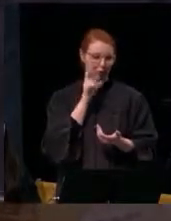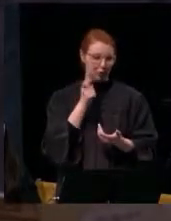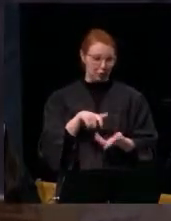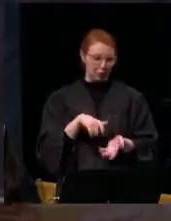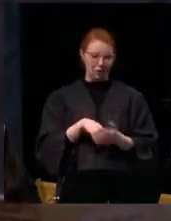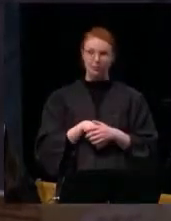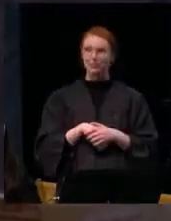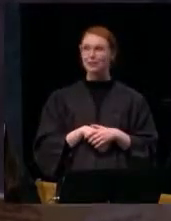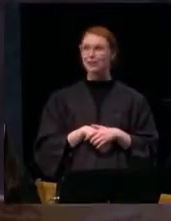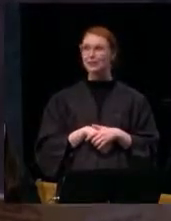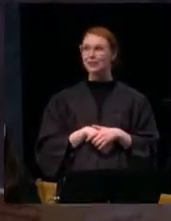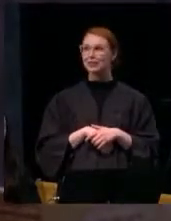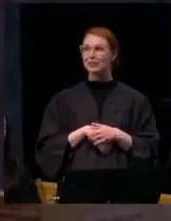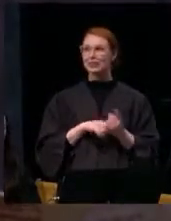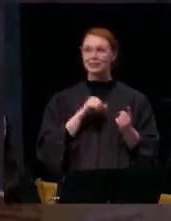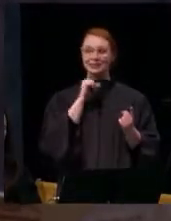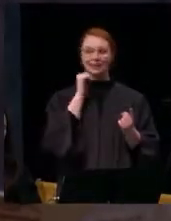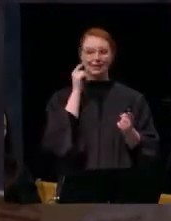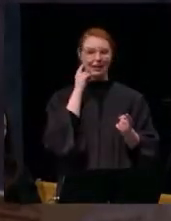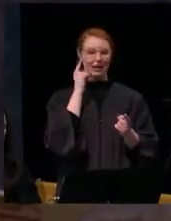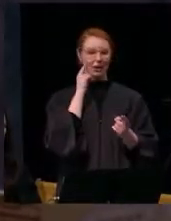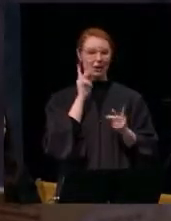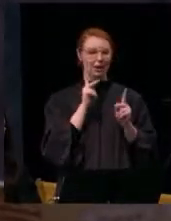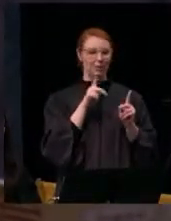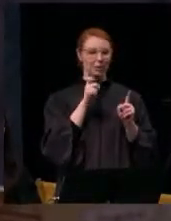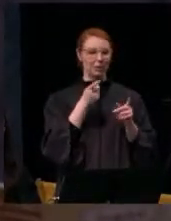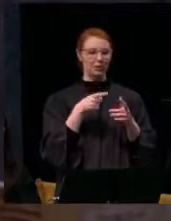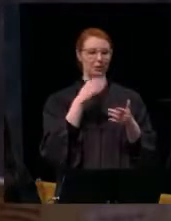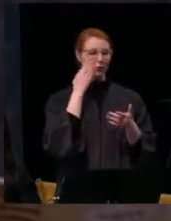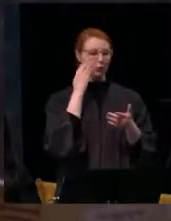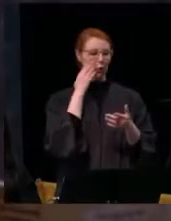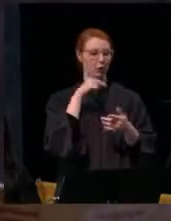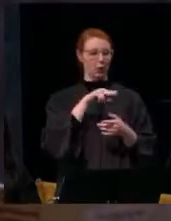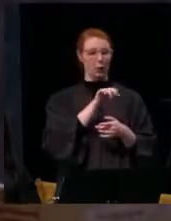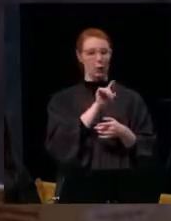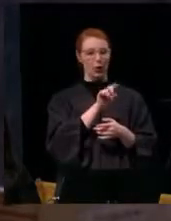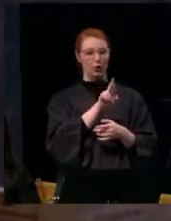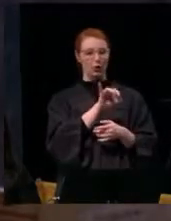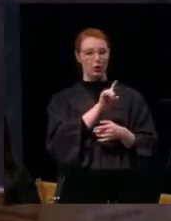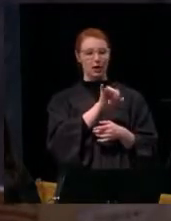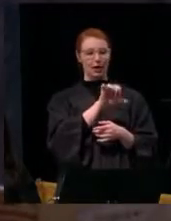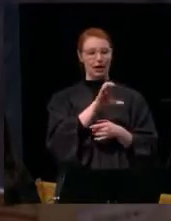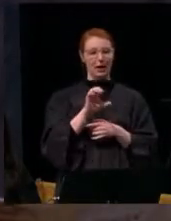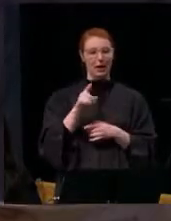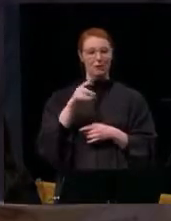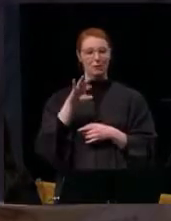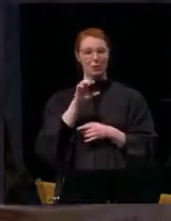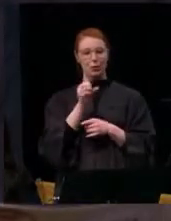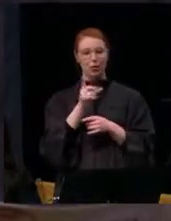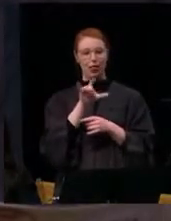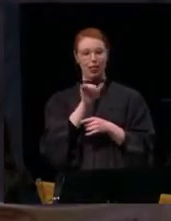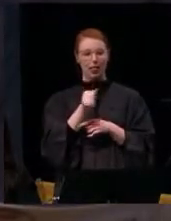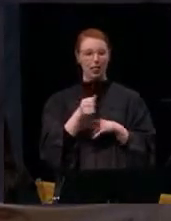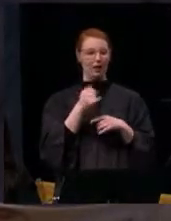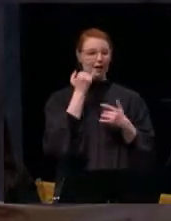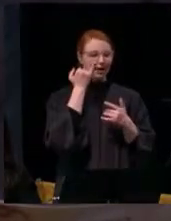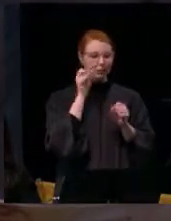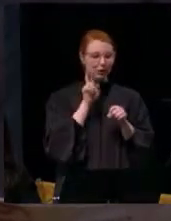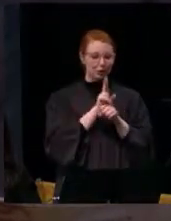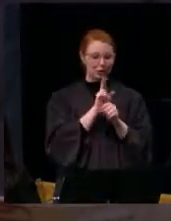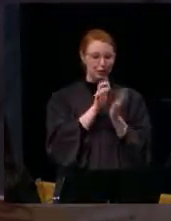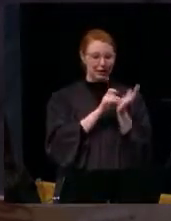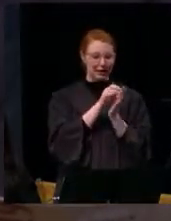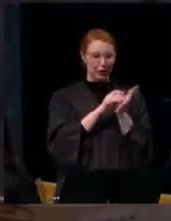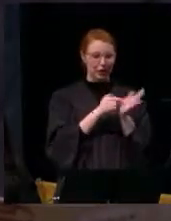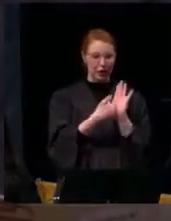I don't foresee many of us needing to jam out to the quadratic formula or derivate a complex equation in calculus when a calculator could provide a more